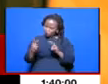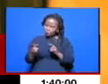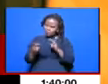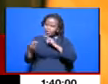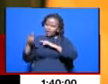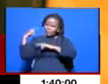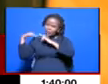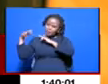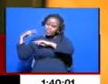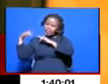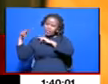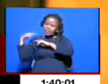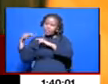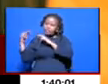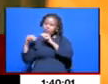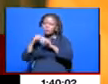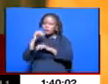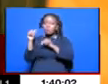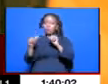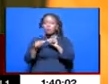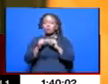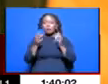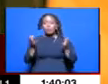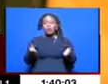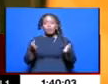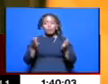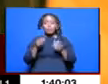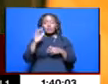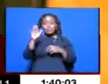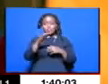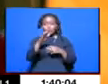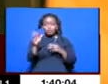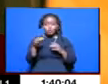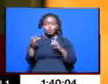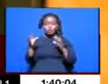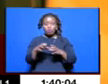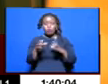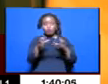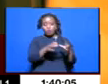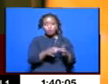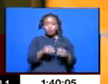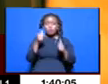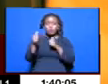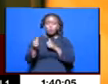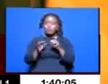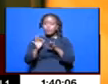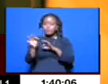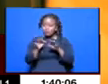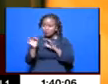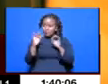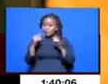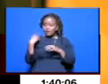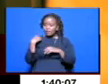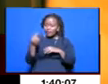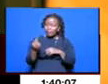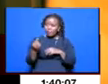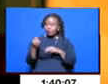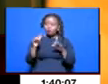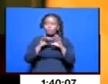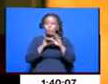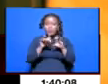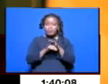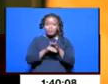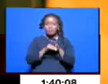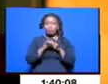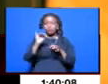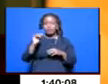of the legislative form that prescribes the quorum of IEBC. I've looked at the contents